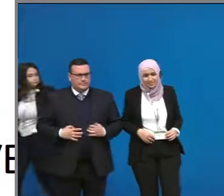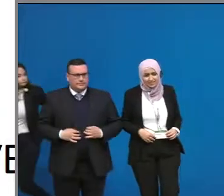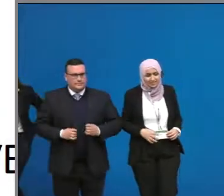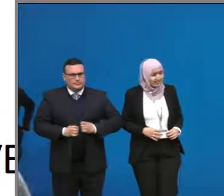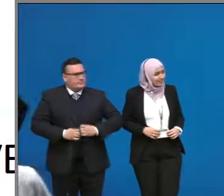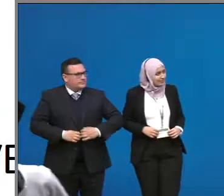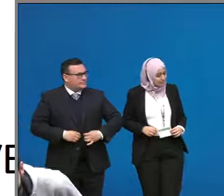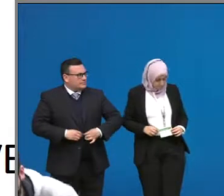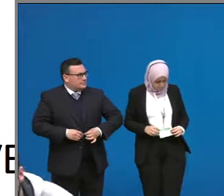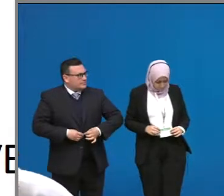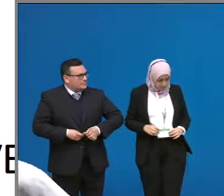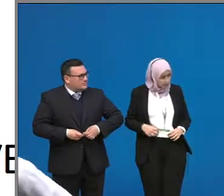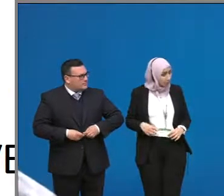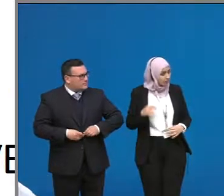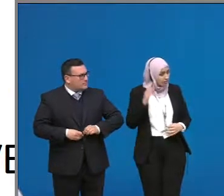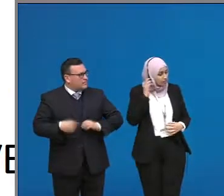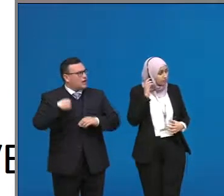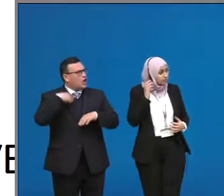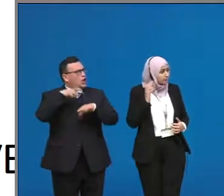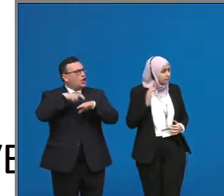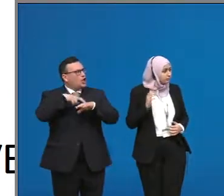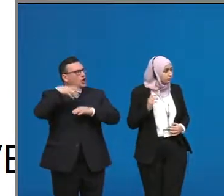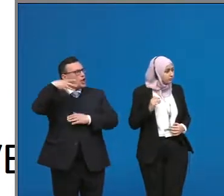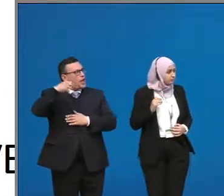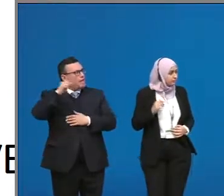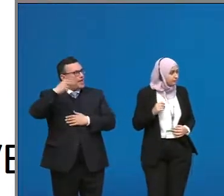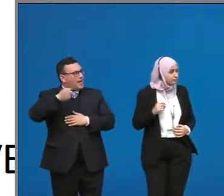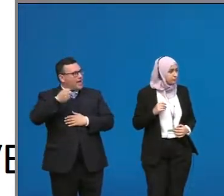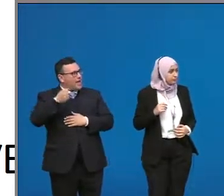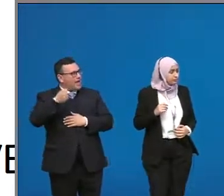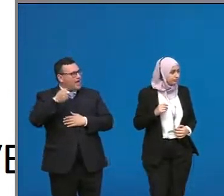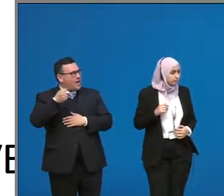I am Dr. Soha Maad, and I will present